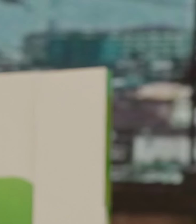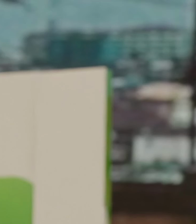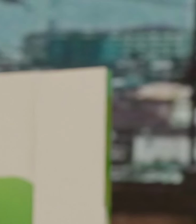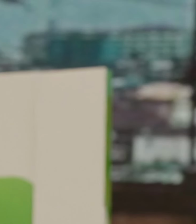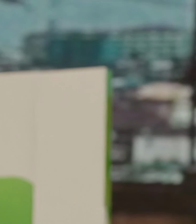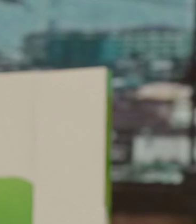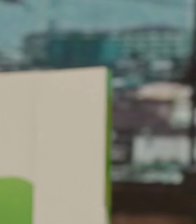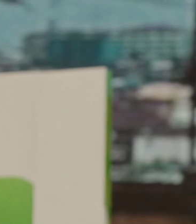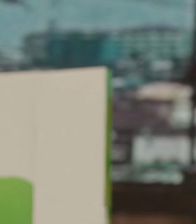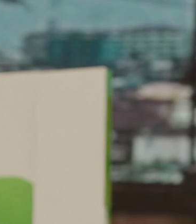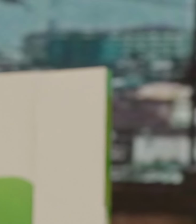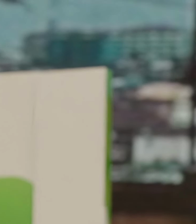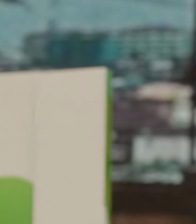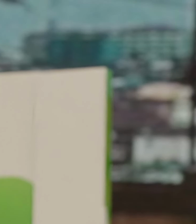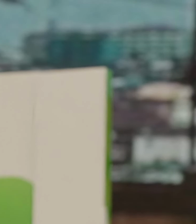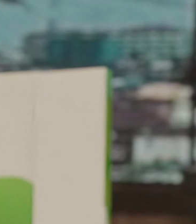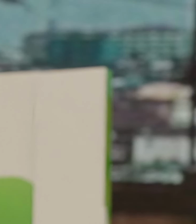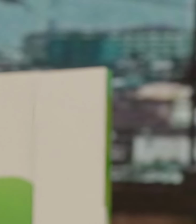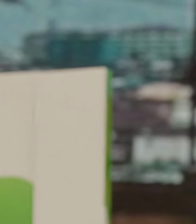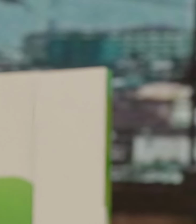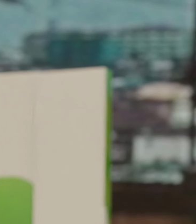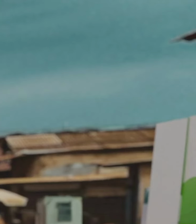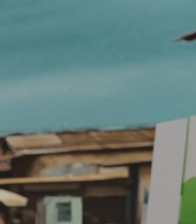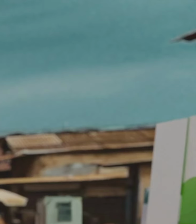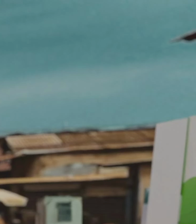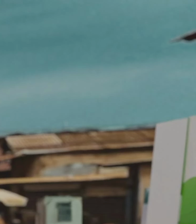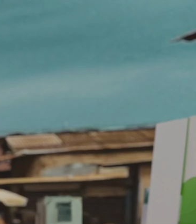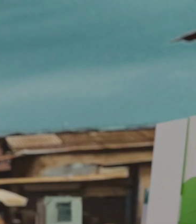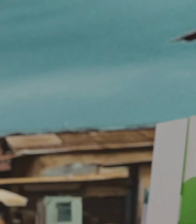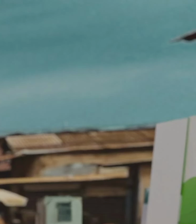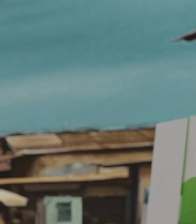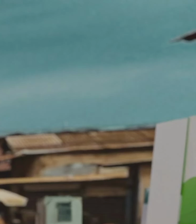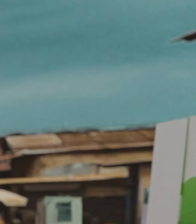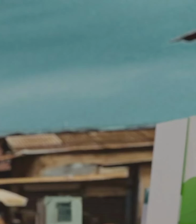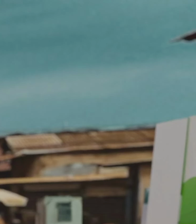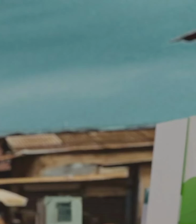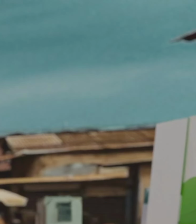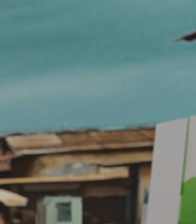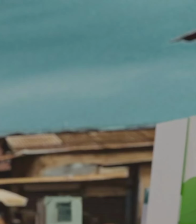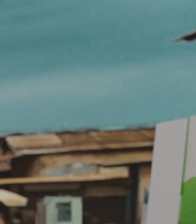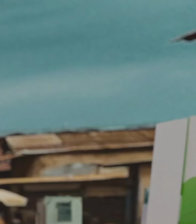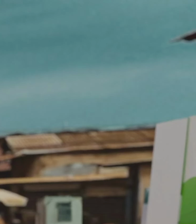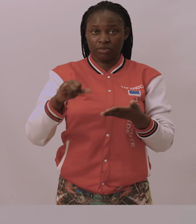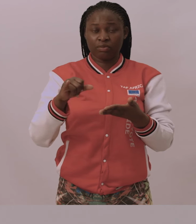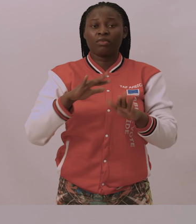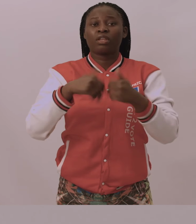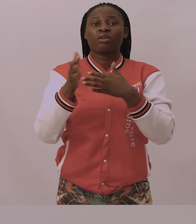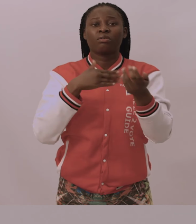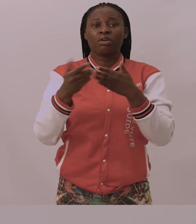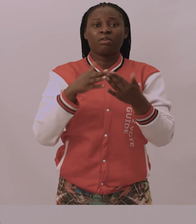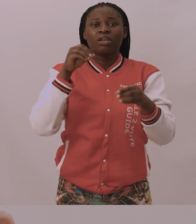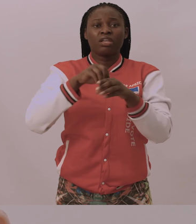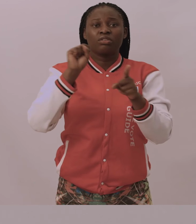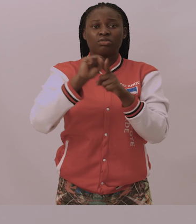participating in this electoral process has a right to priority voting. However, in a situation